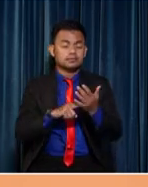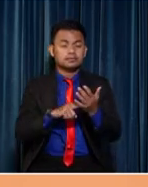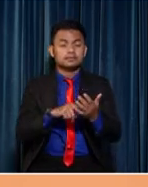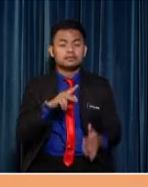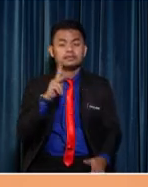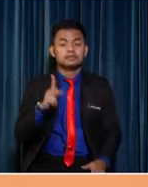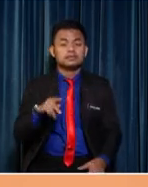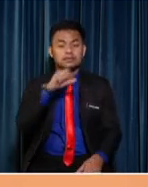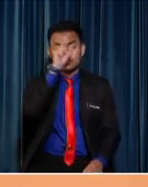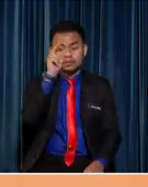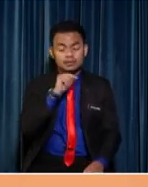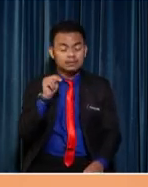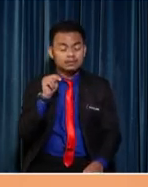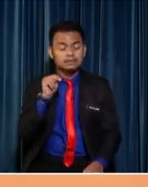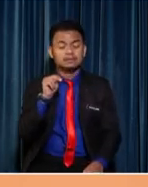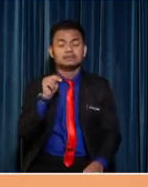says.